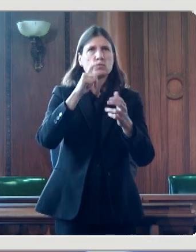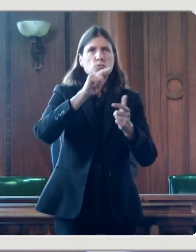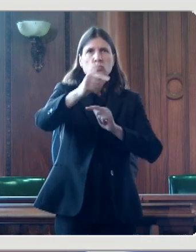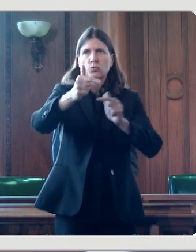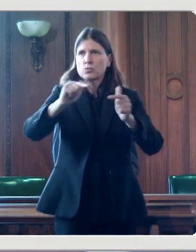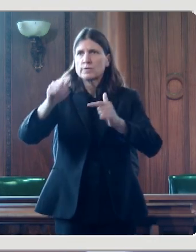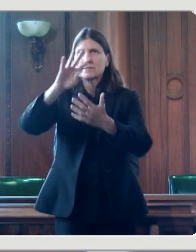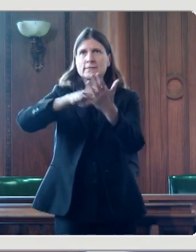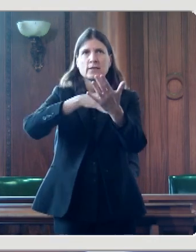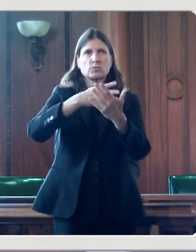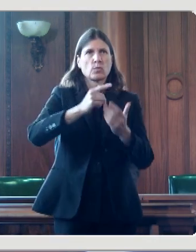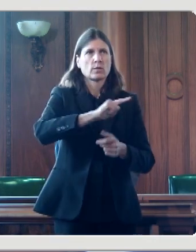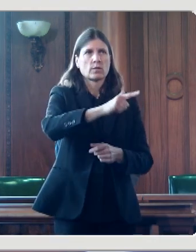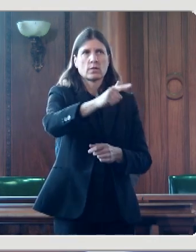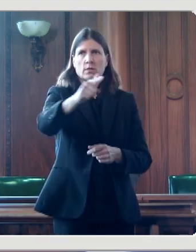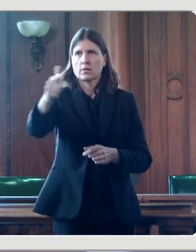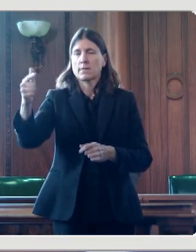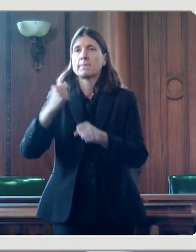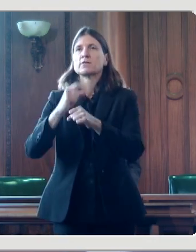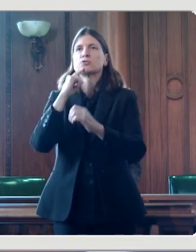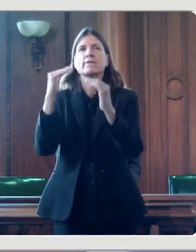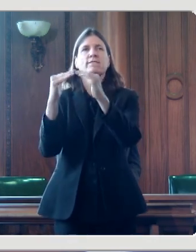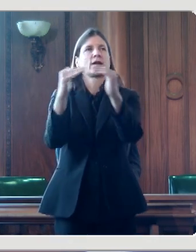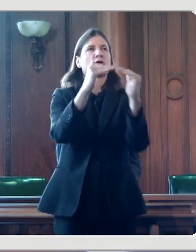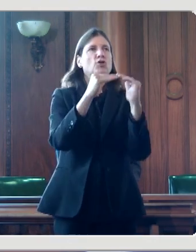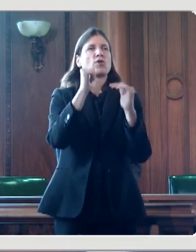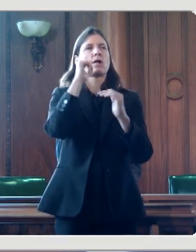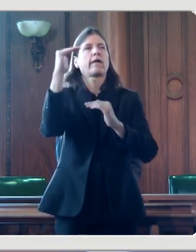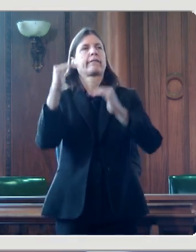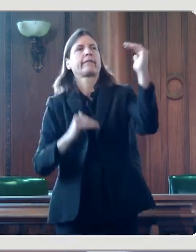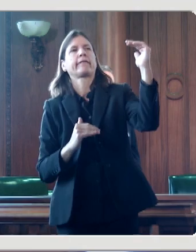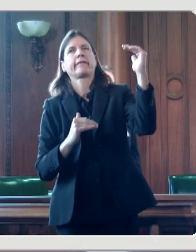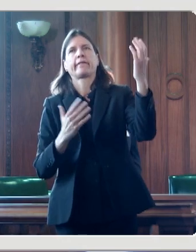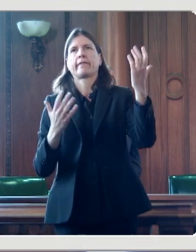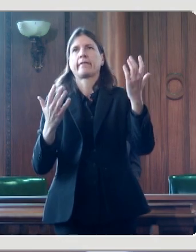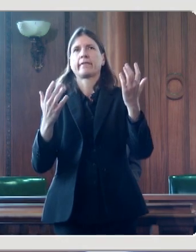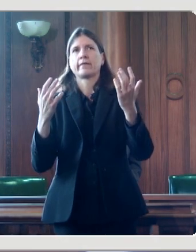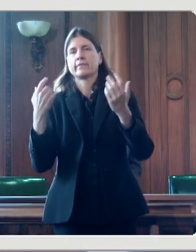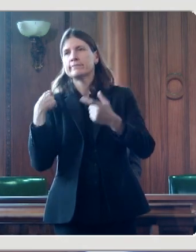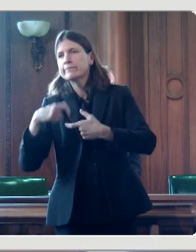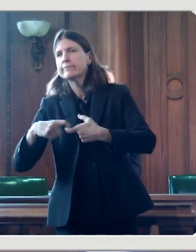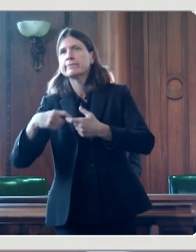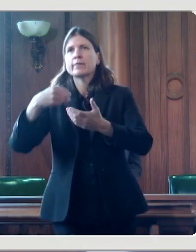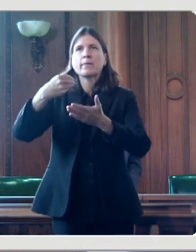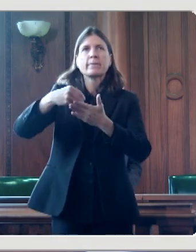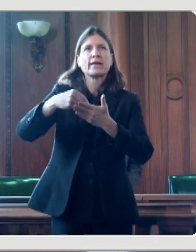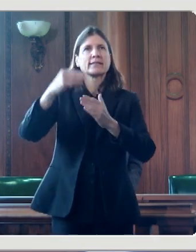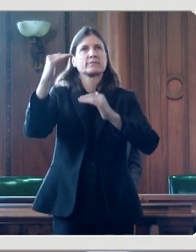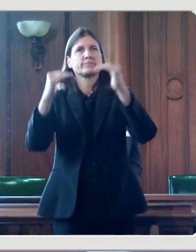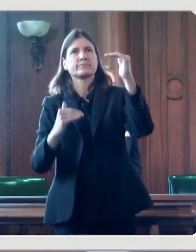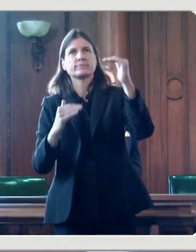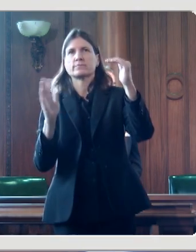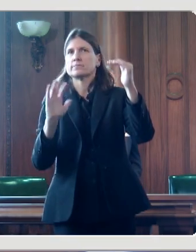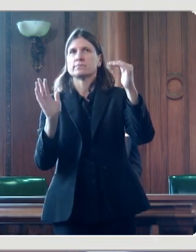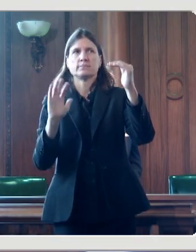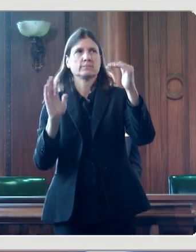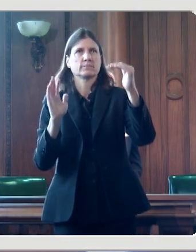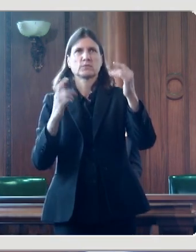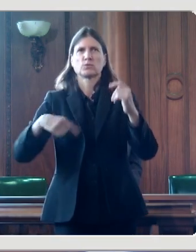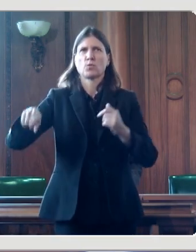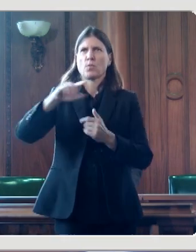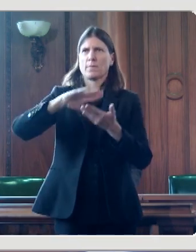and fairly. There are conversations in many circles right now about how best to do that. And at this